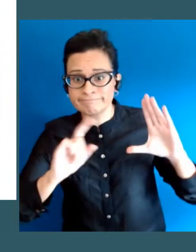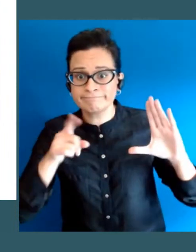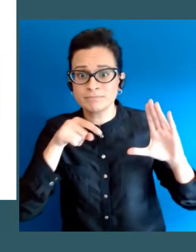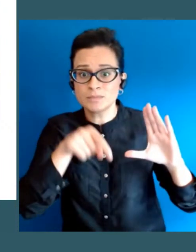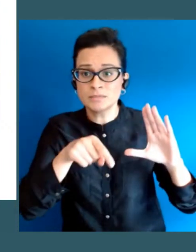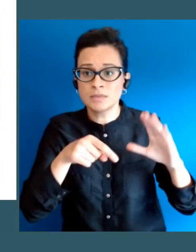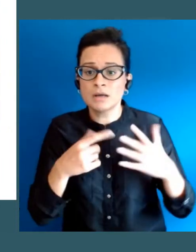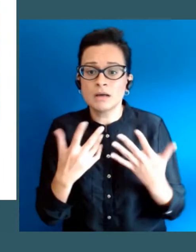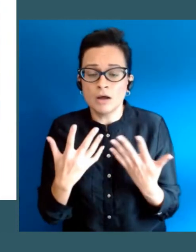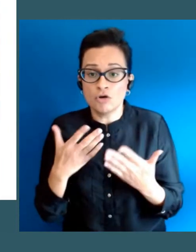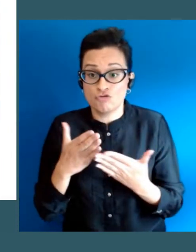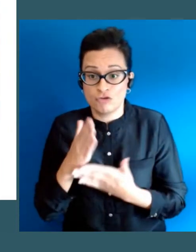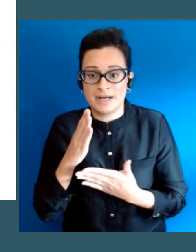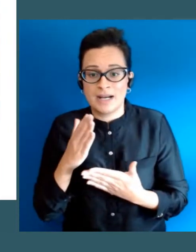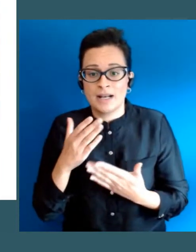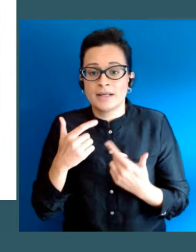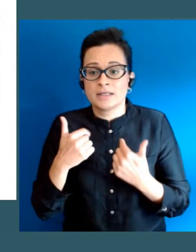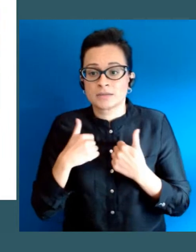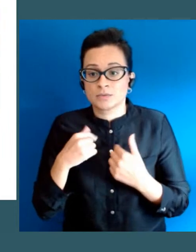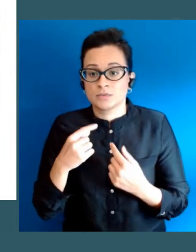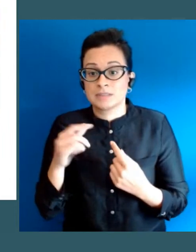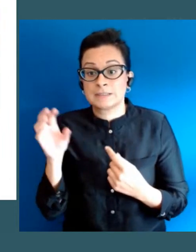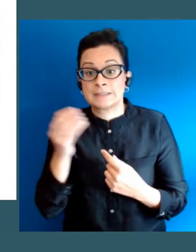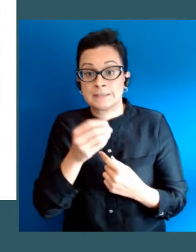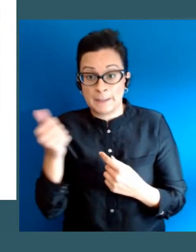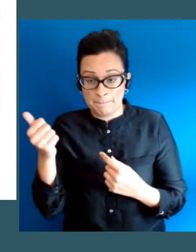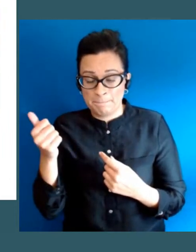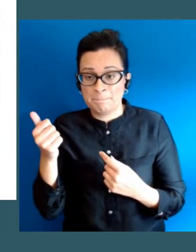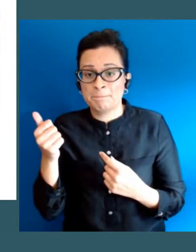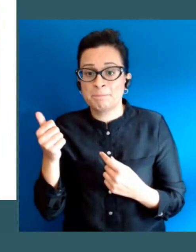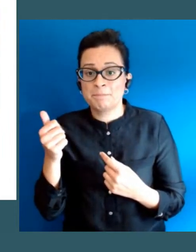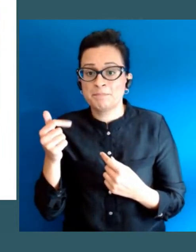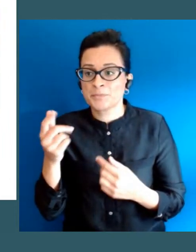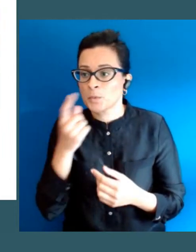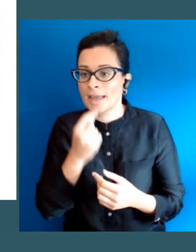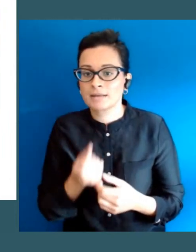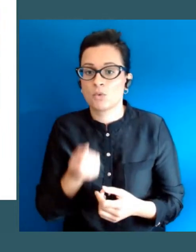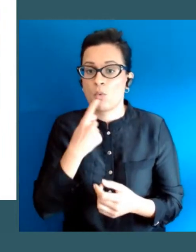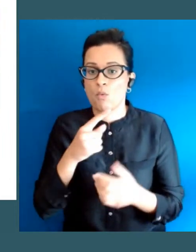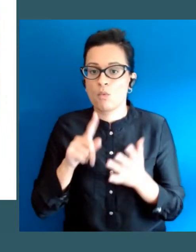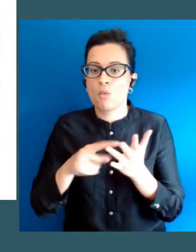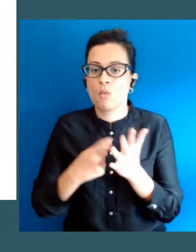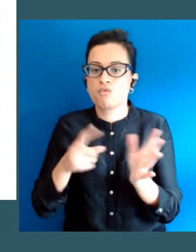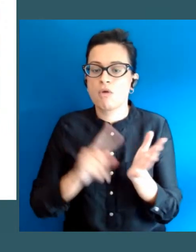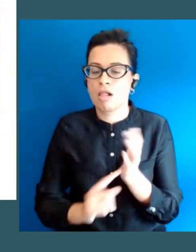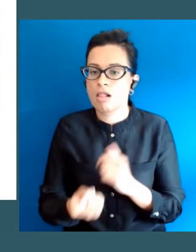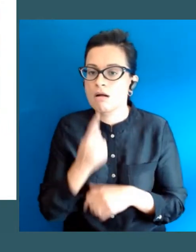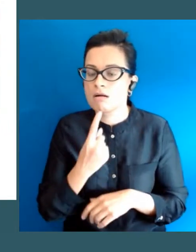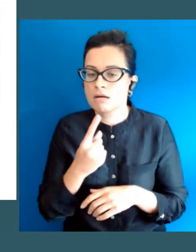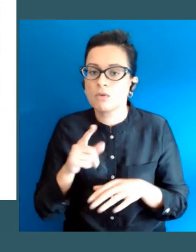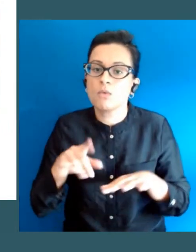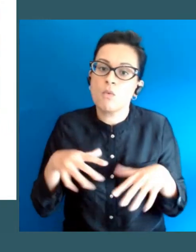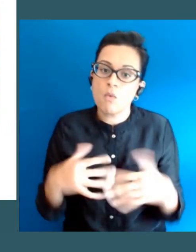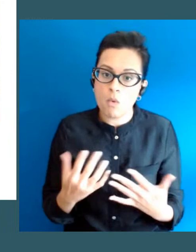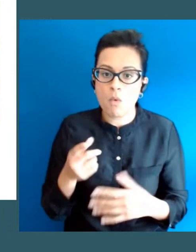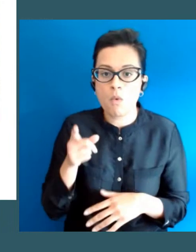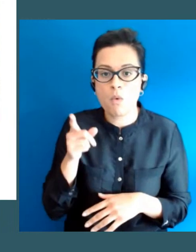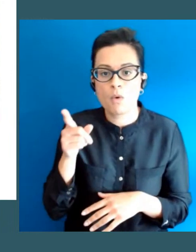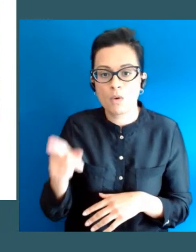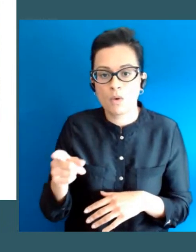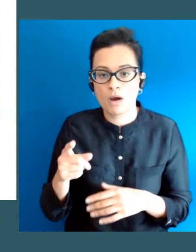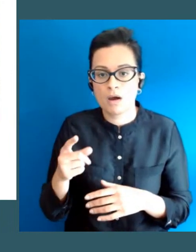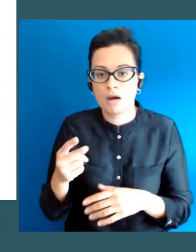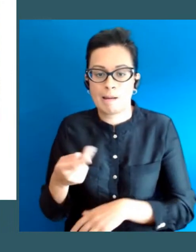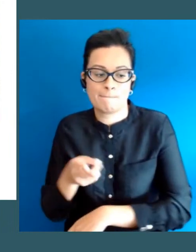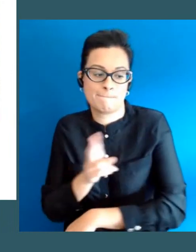there's ones that are put in there in the mouth, the oral immunotherapy, and there is a patch technology